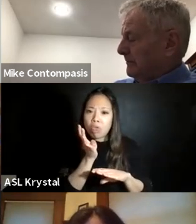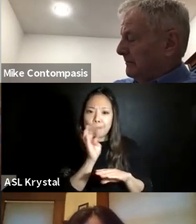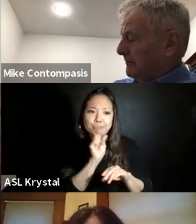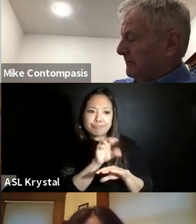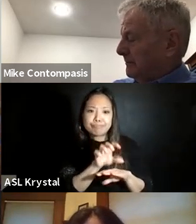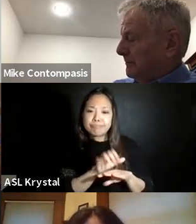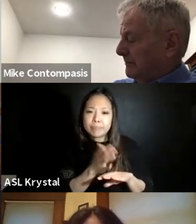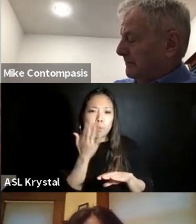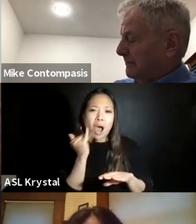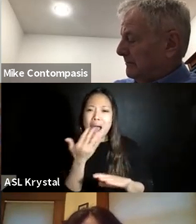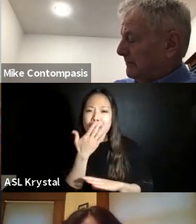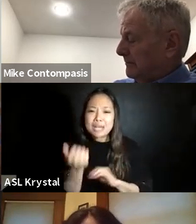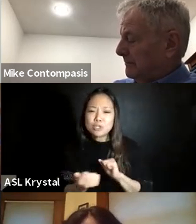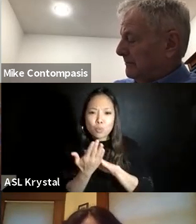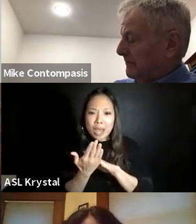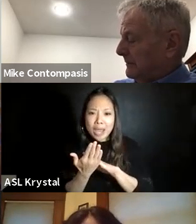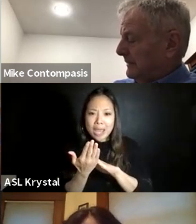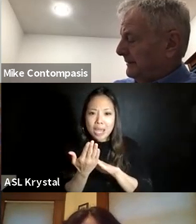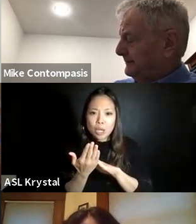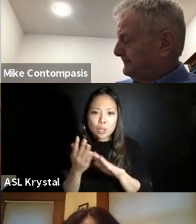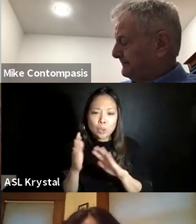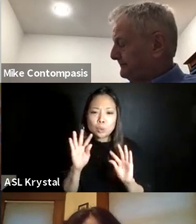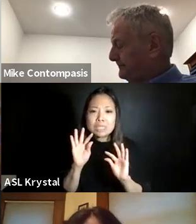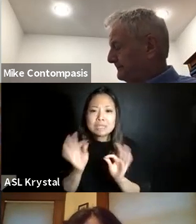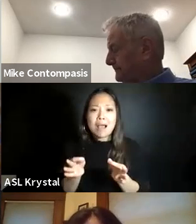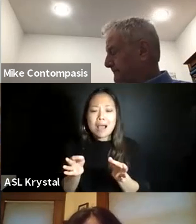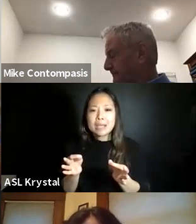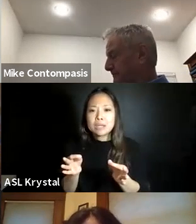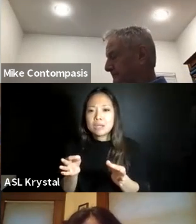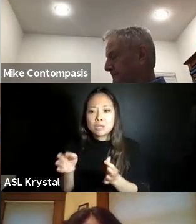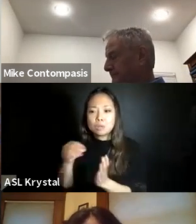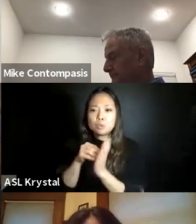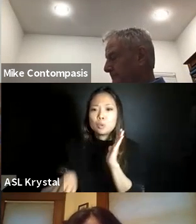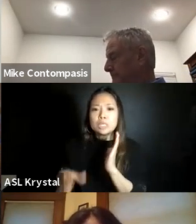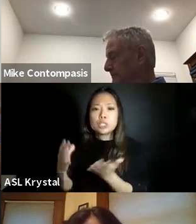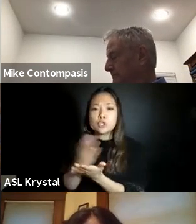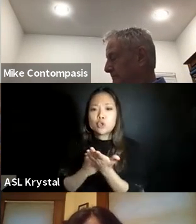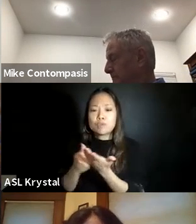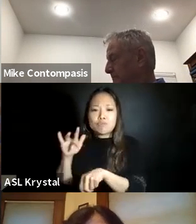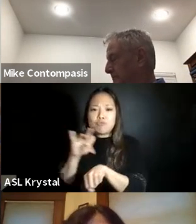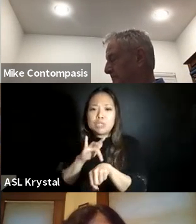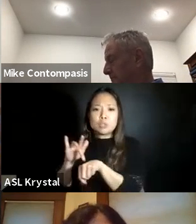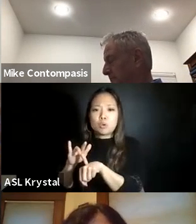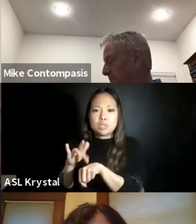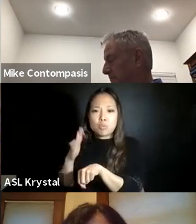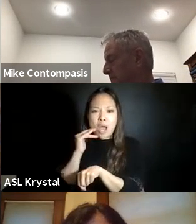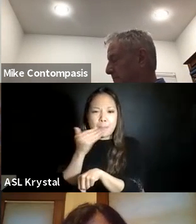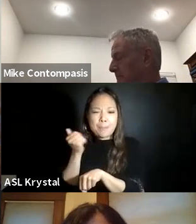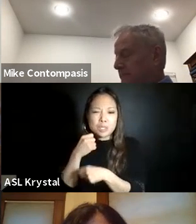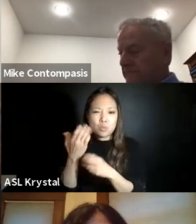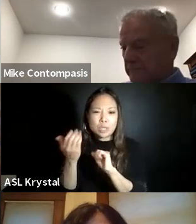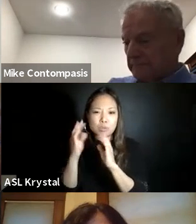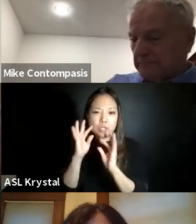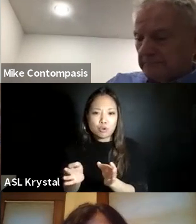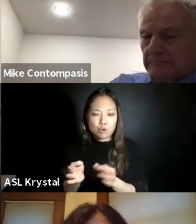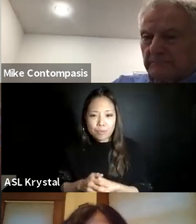to determine what resource a student deserves? It's the best way to select